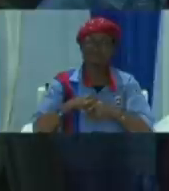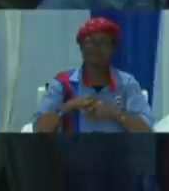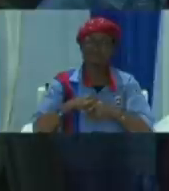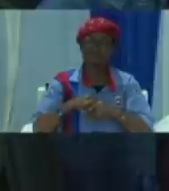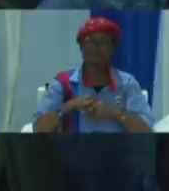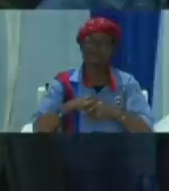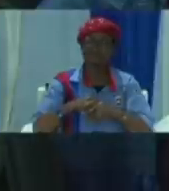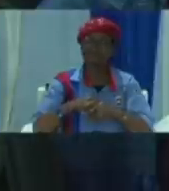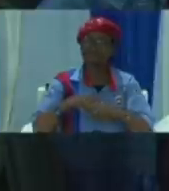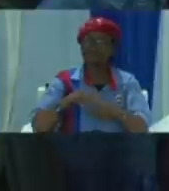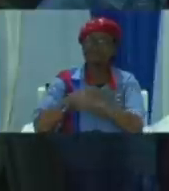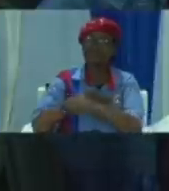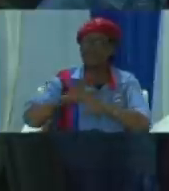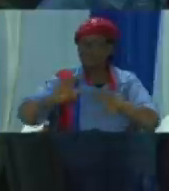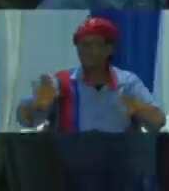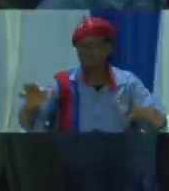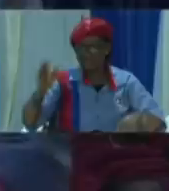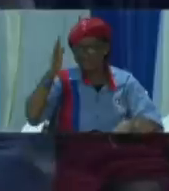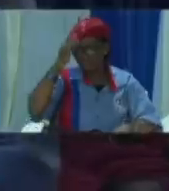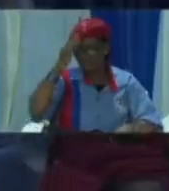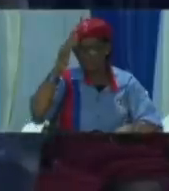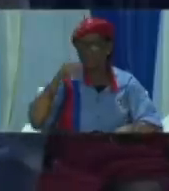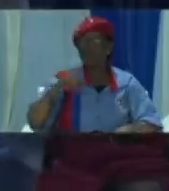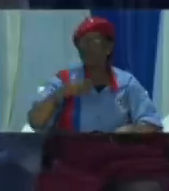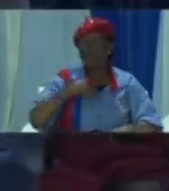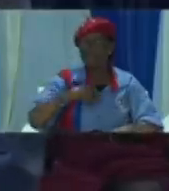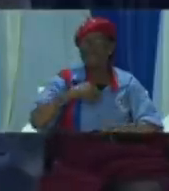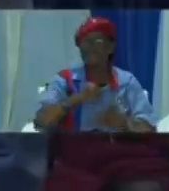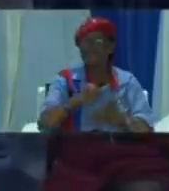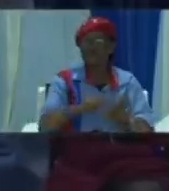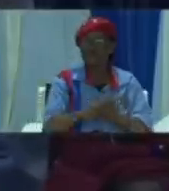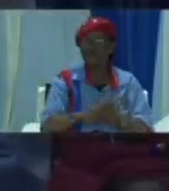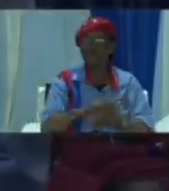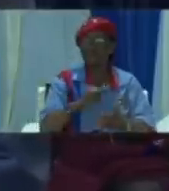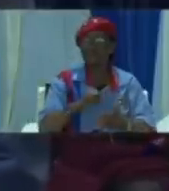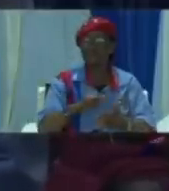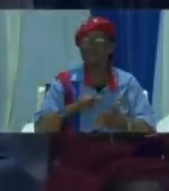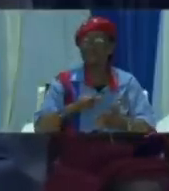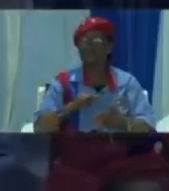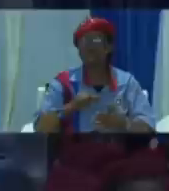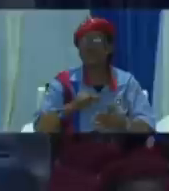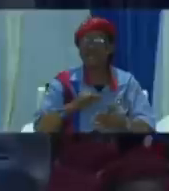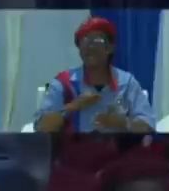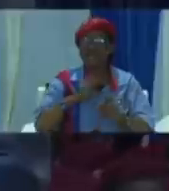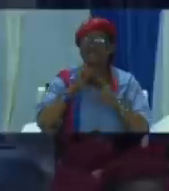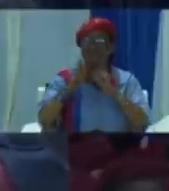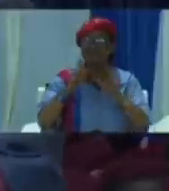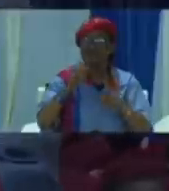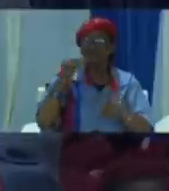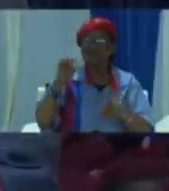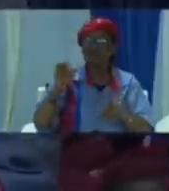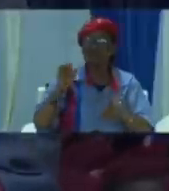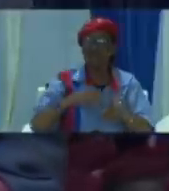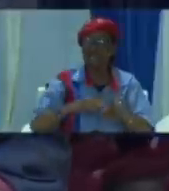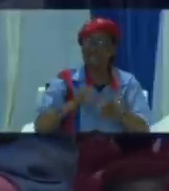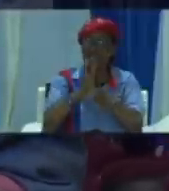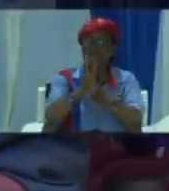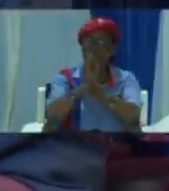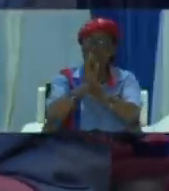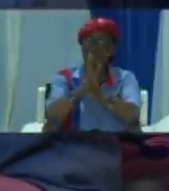My children know me. Those who are me, I'm talking of my biological children.